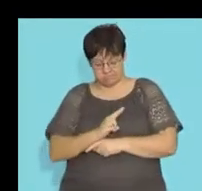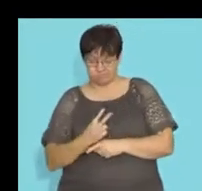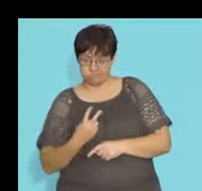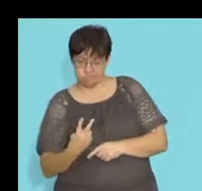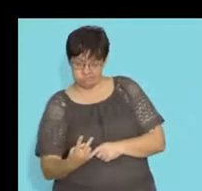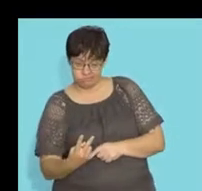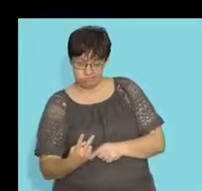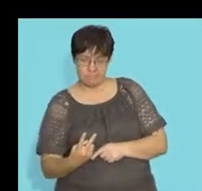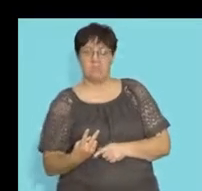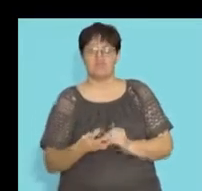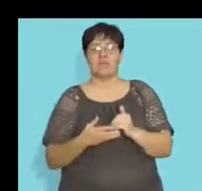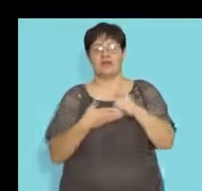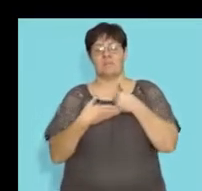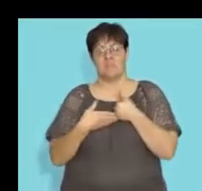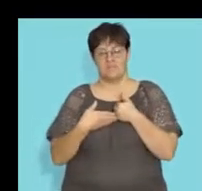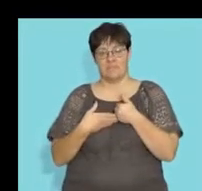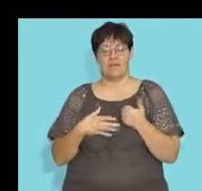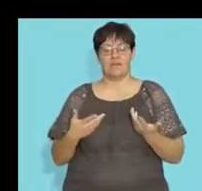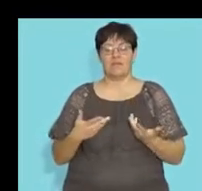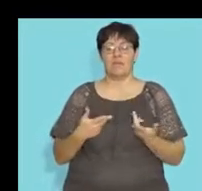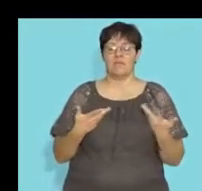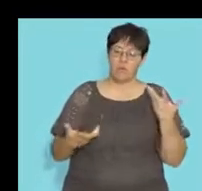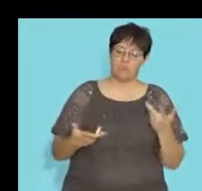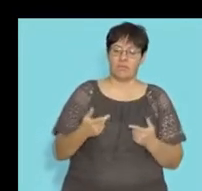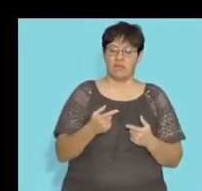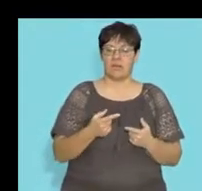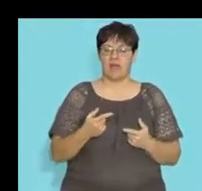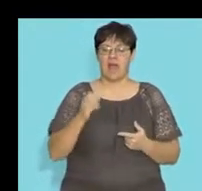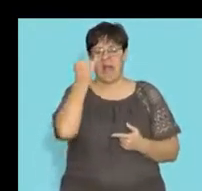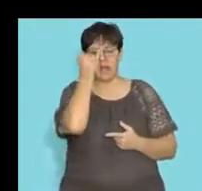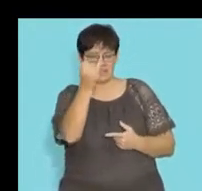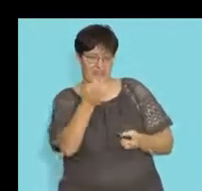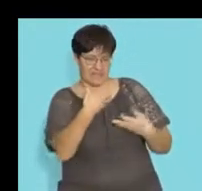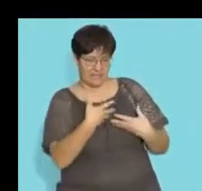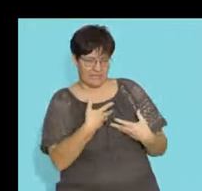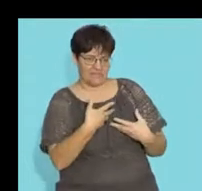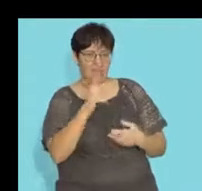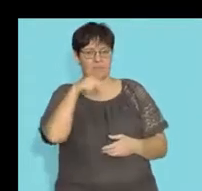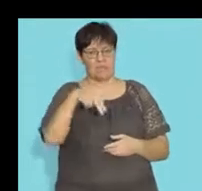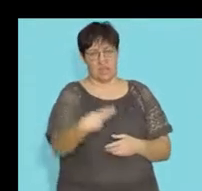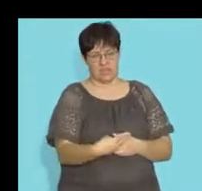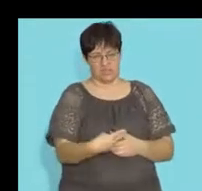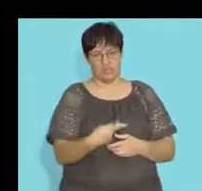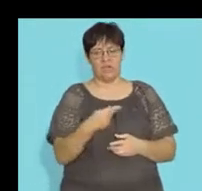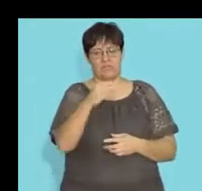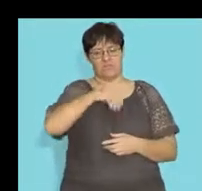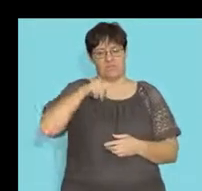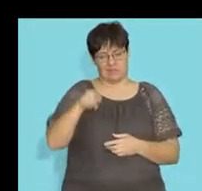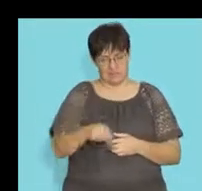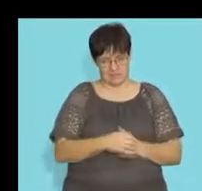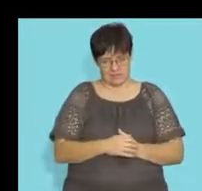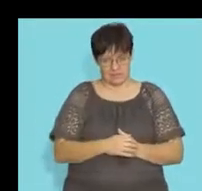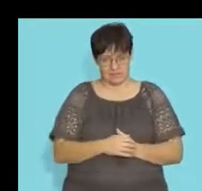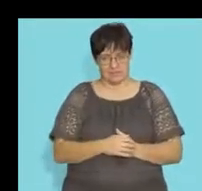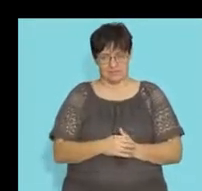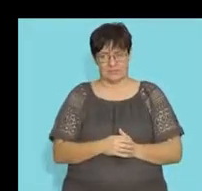change will then be able to help us or give us more or less a rough idea of the pH of the